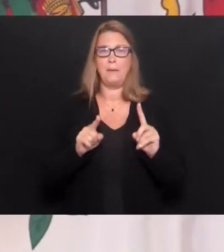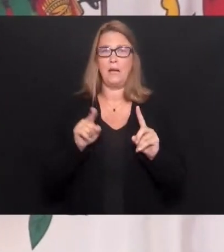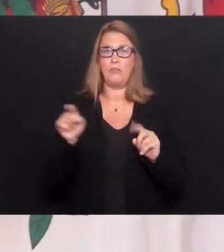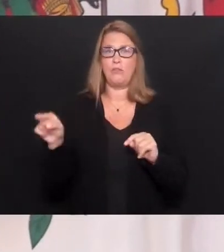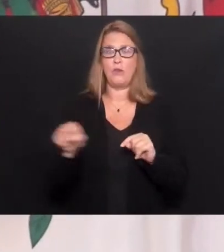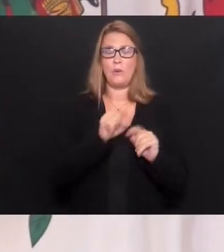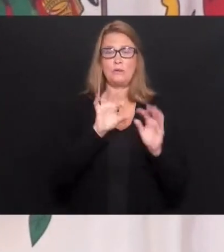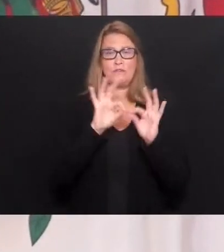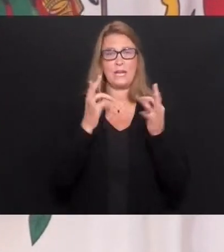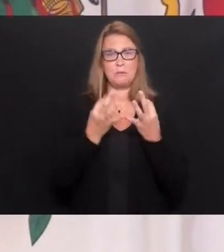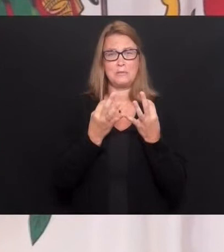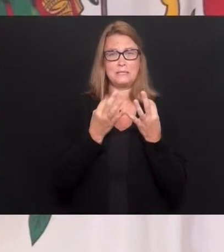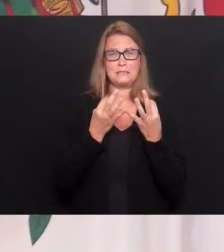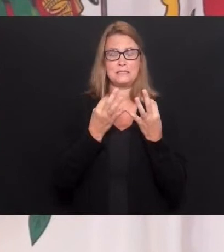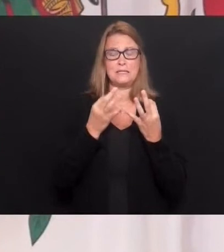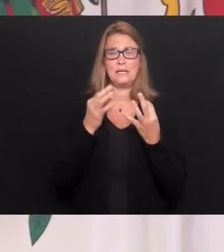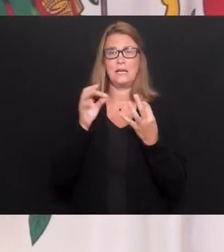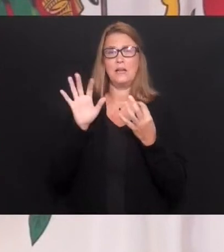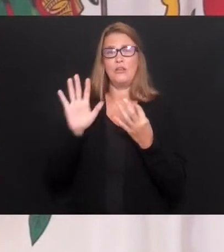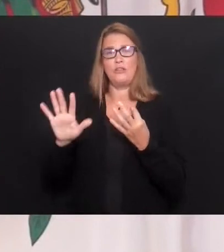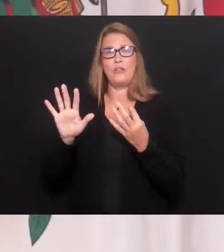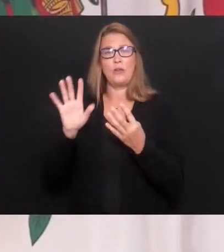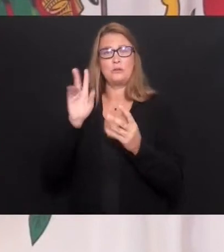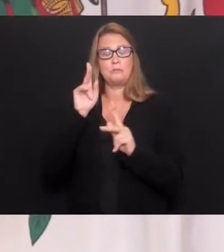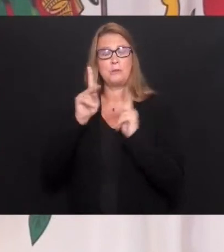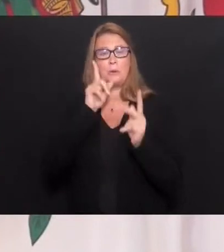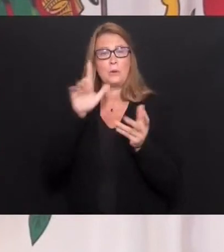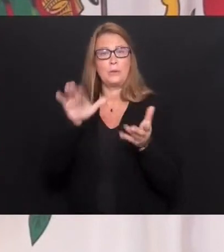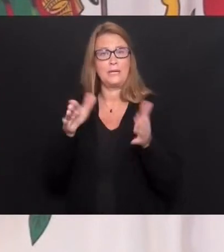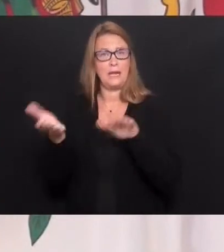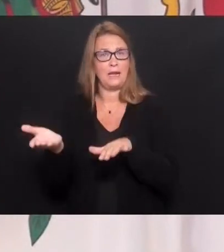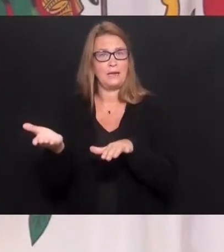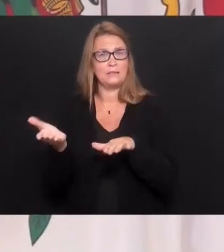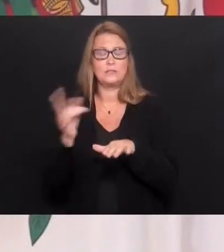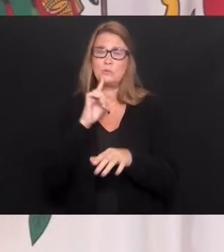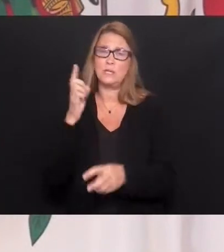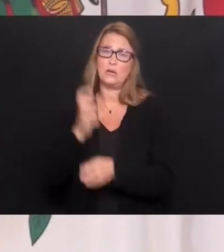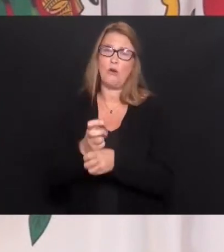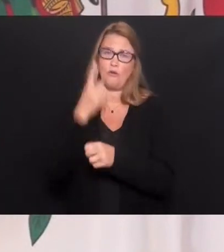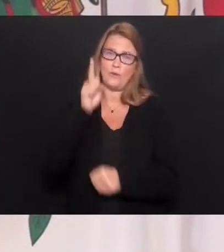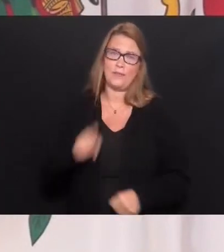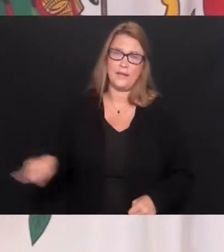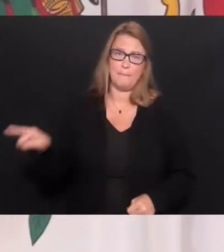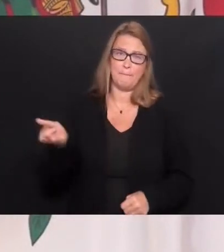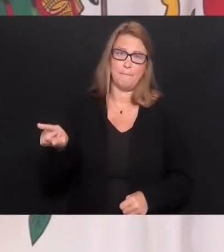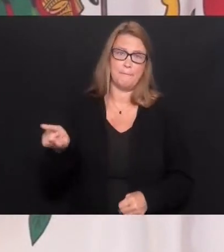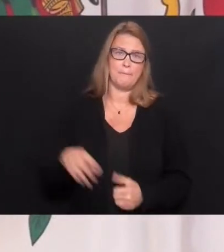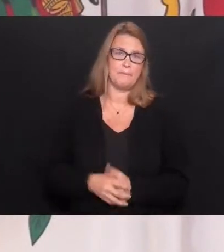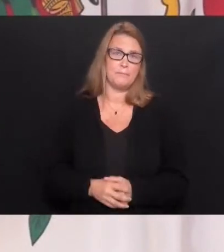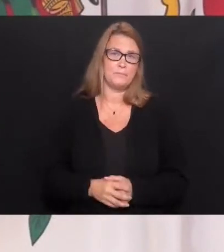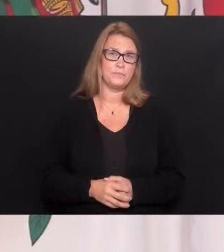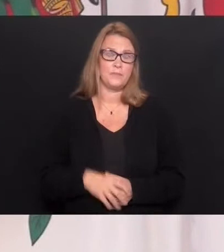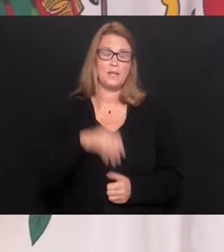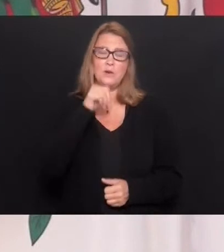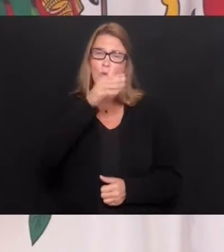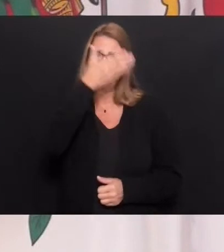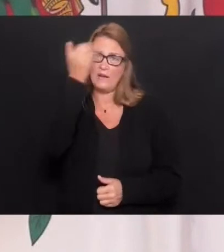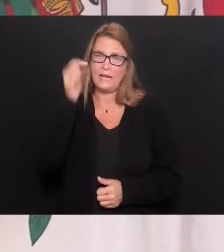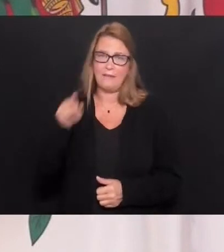these families, these loved ones and everything, things are really tough right now. Don't let them become a